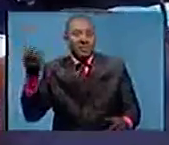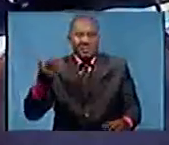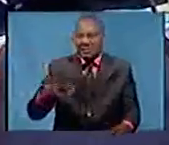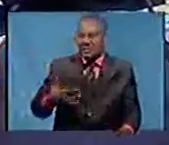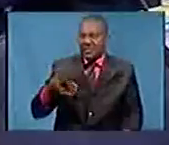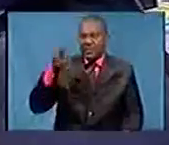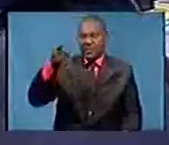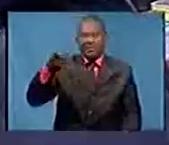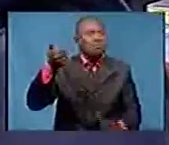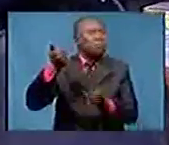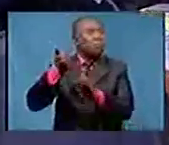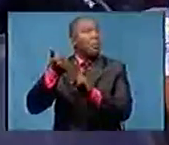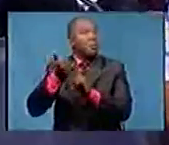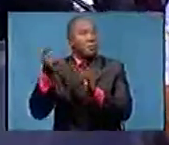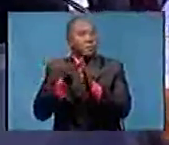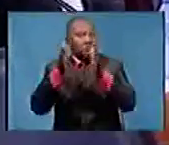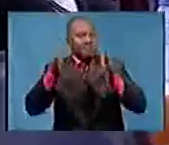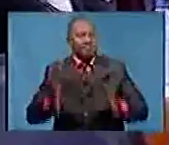lawyer.